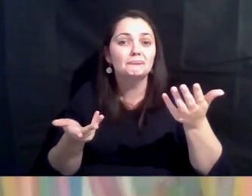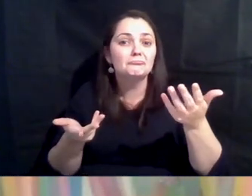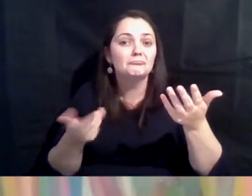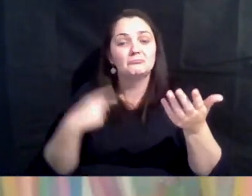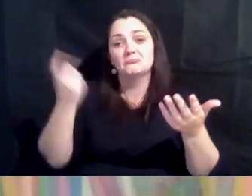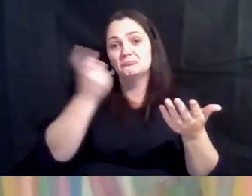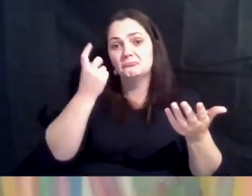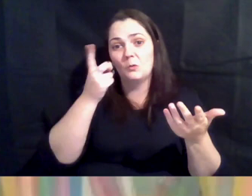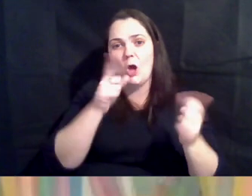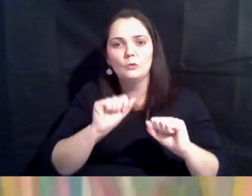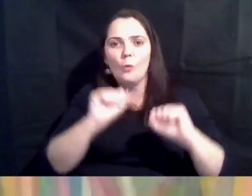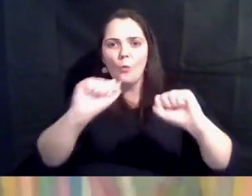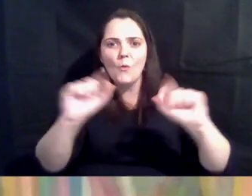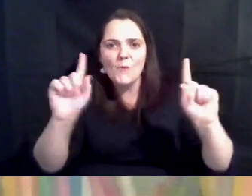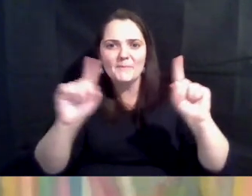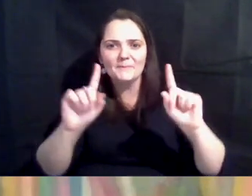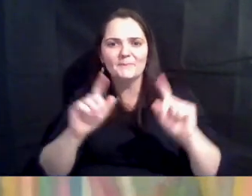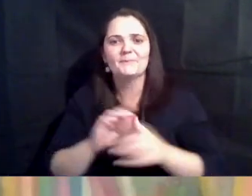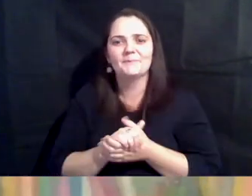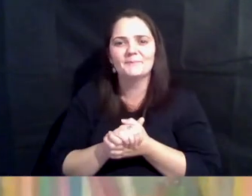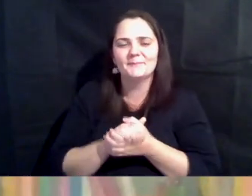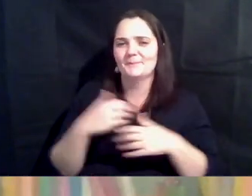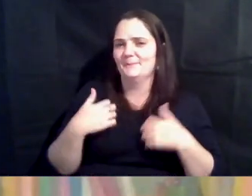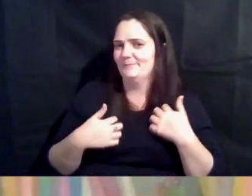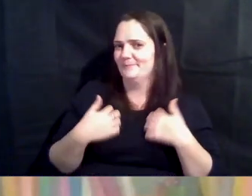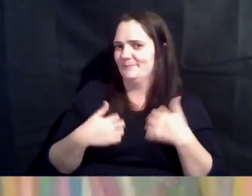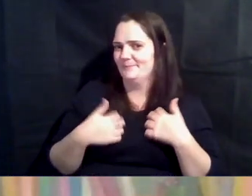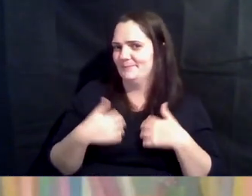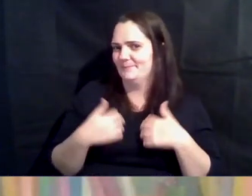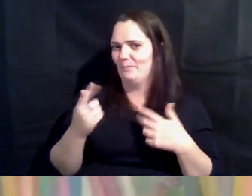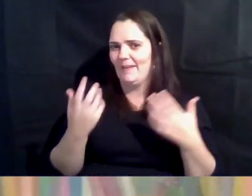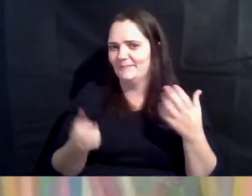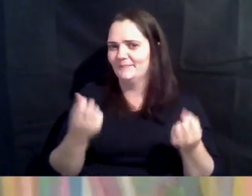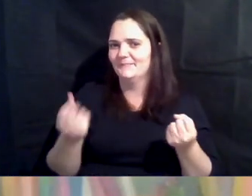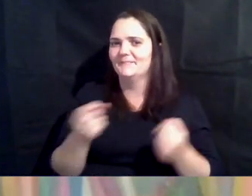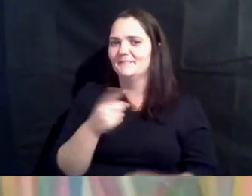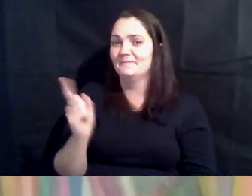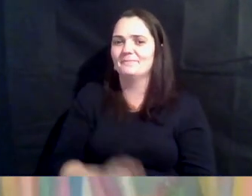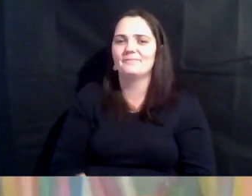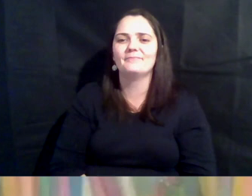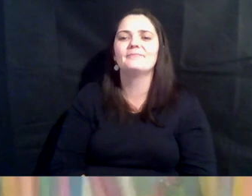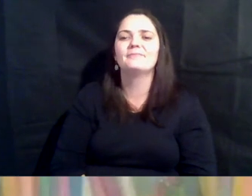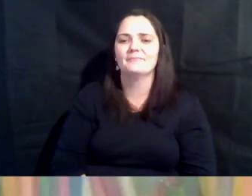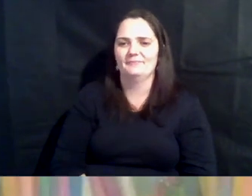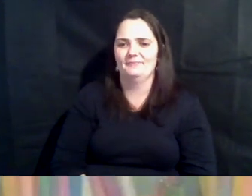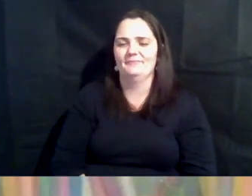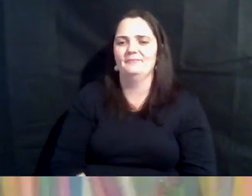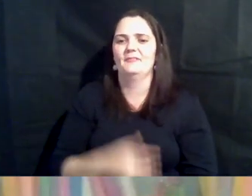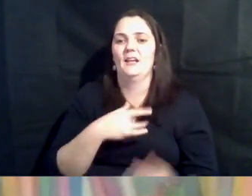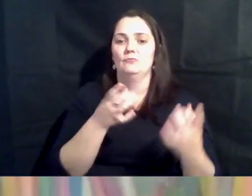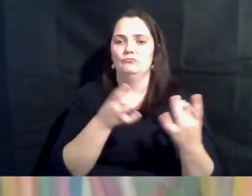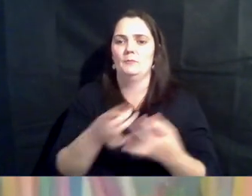write? Do you predominantly draw? Let us see. I'm excited to find out. So while you do that, I'm going to get my materials